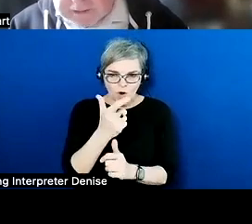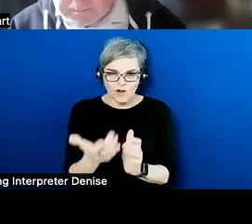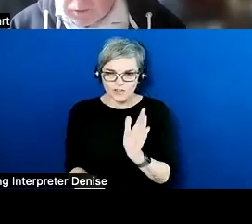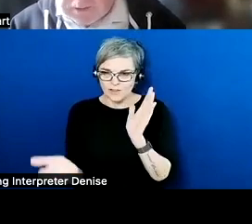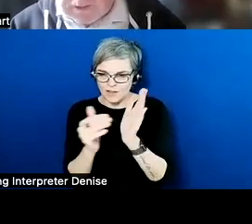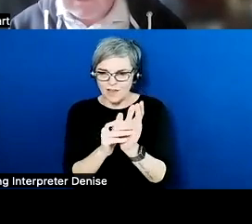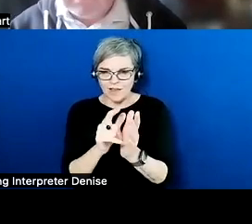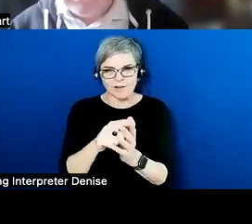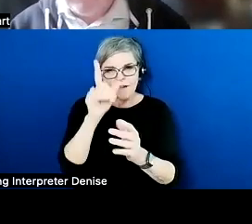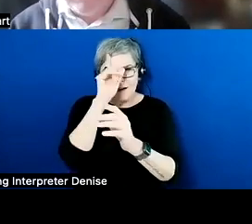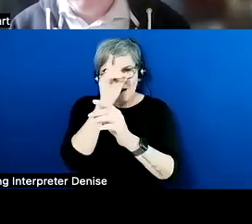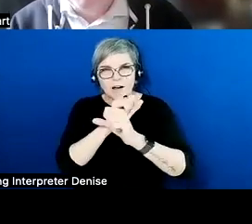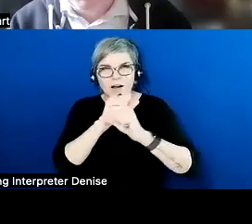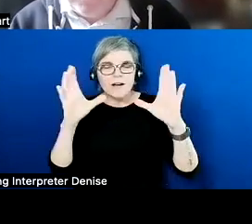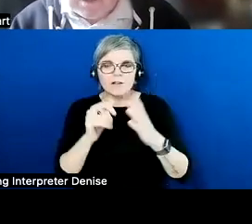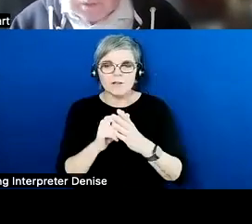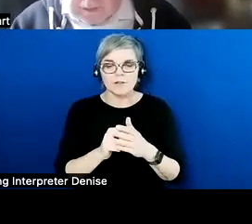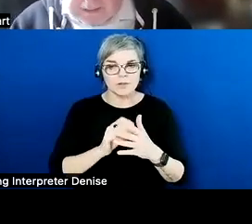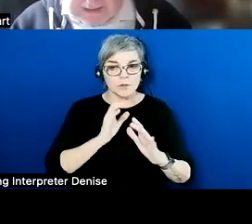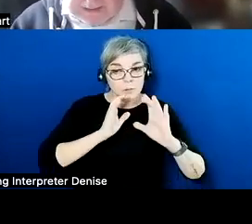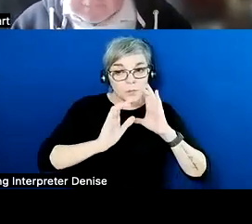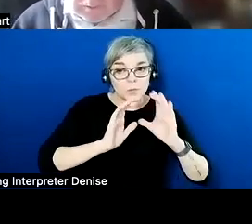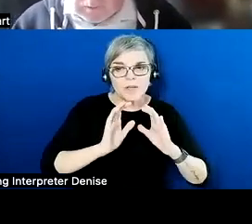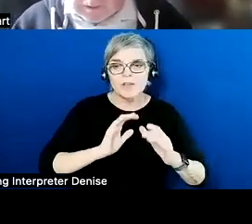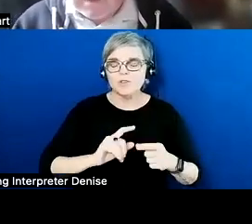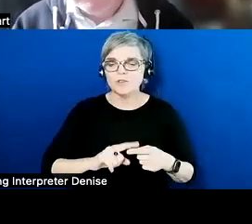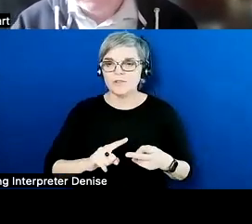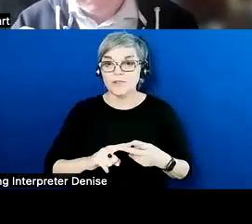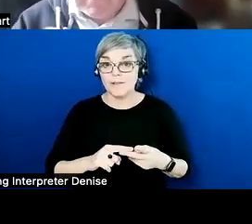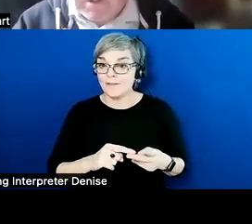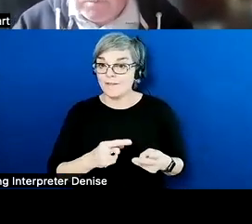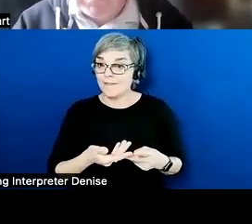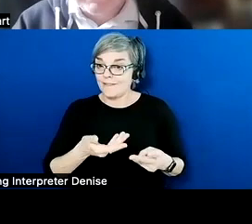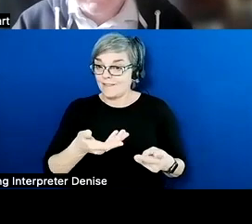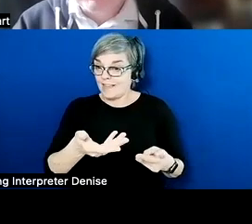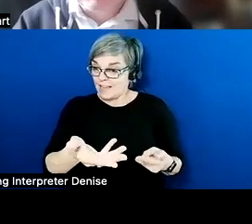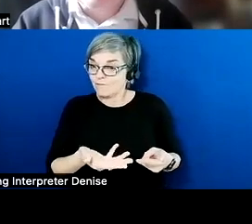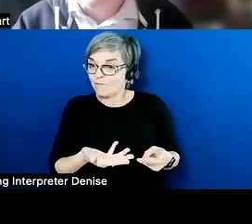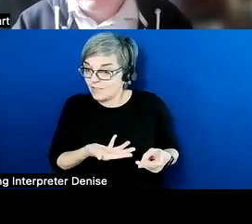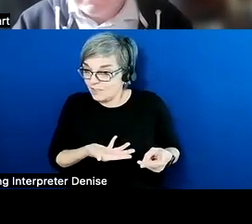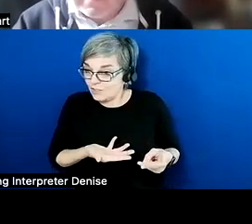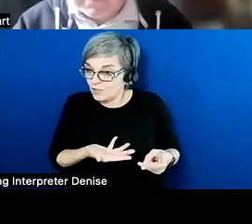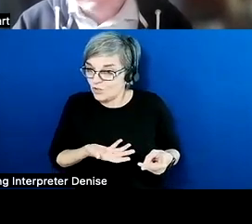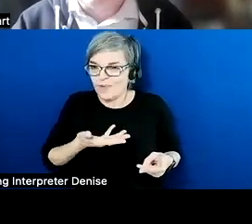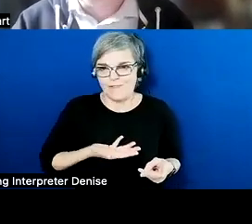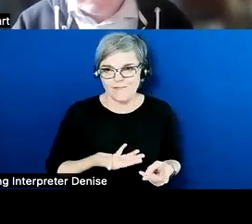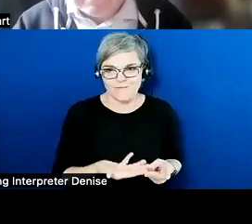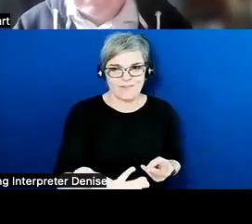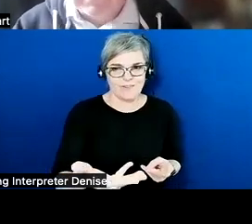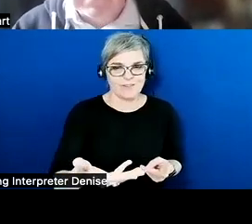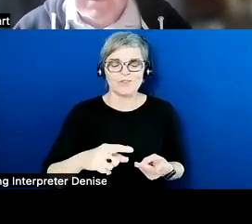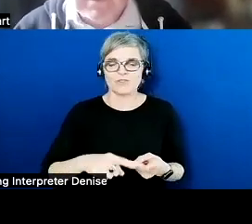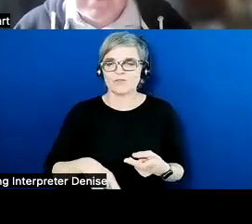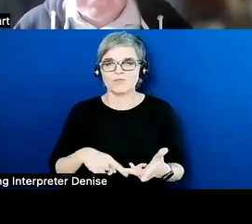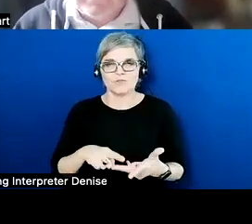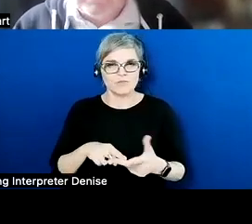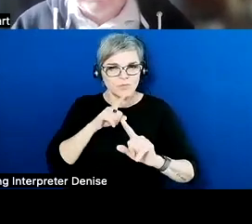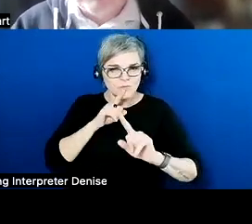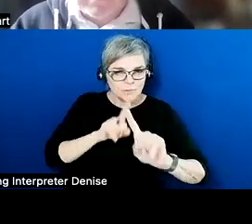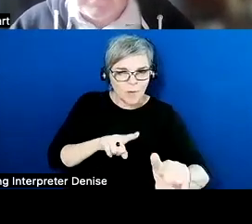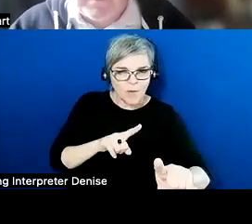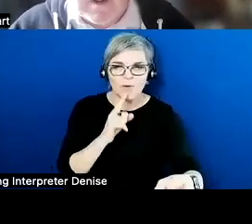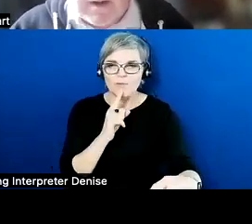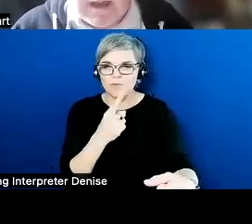they're responding, the way they attune to one another, the kind of communication togetherness, the patterns that